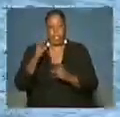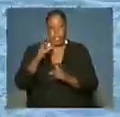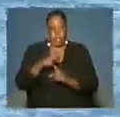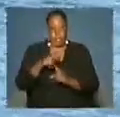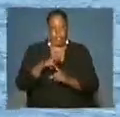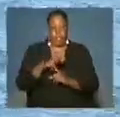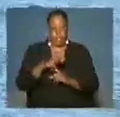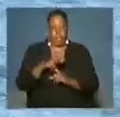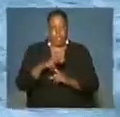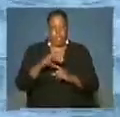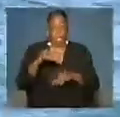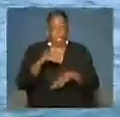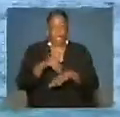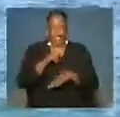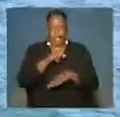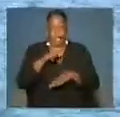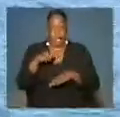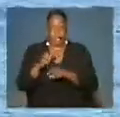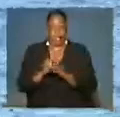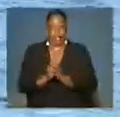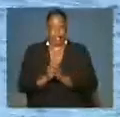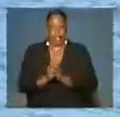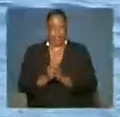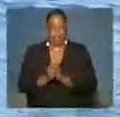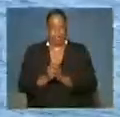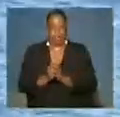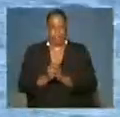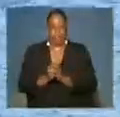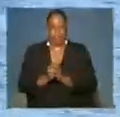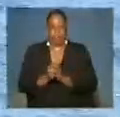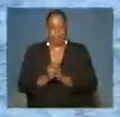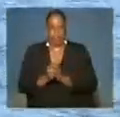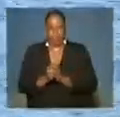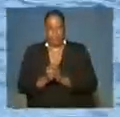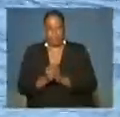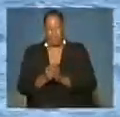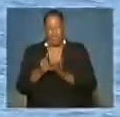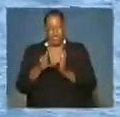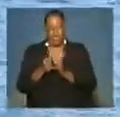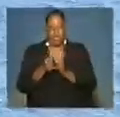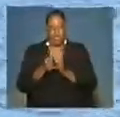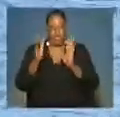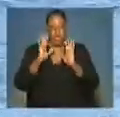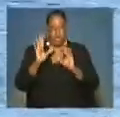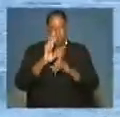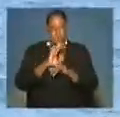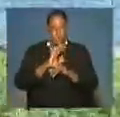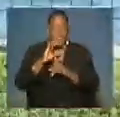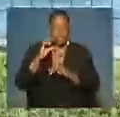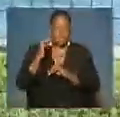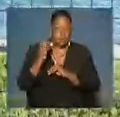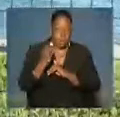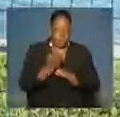Atlantis again this year. And for Spencer Yads, it certainly was a festive environment. It's a great atmosphere. I mean, we've got beautiful weather. We